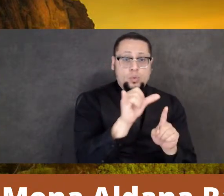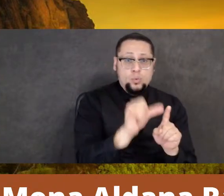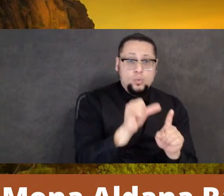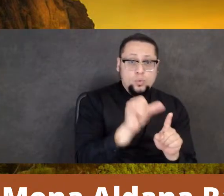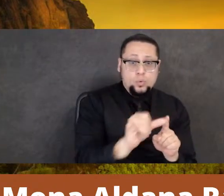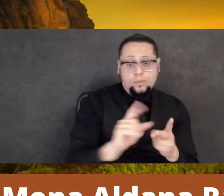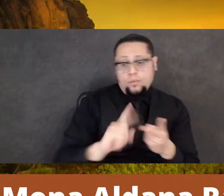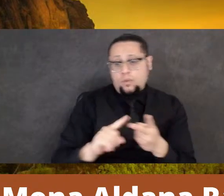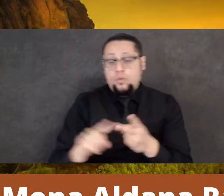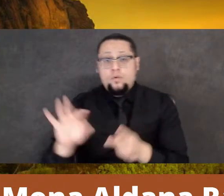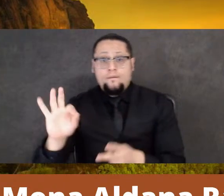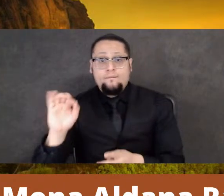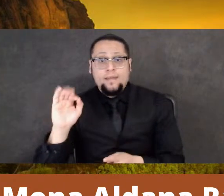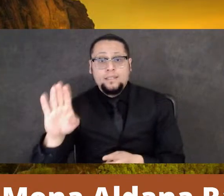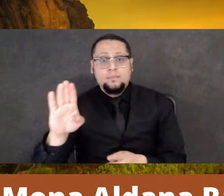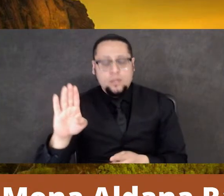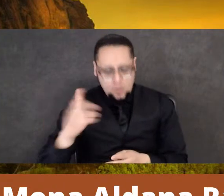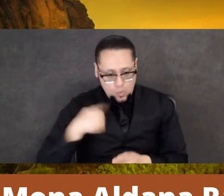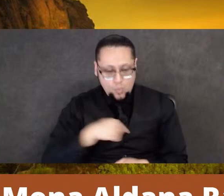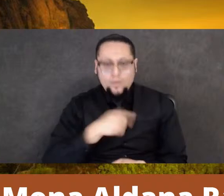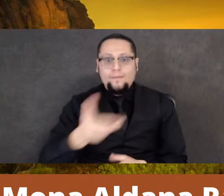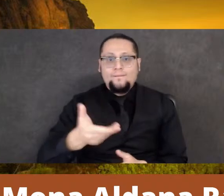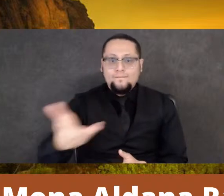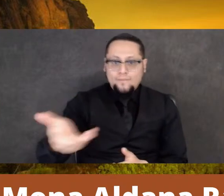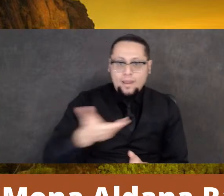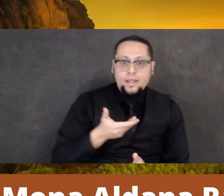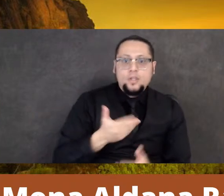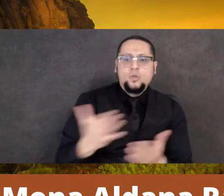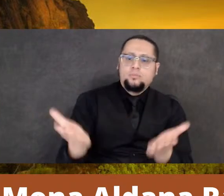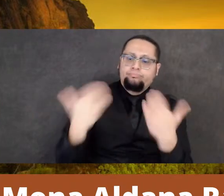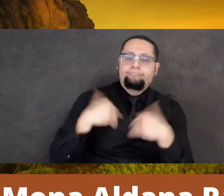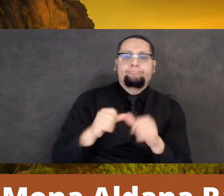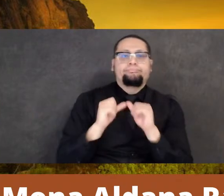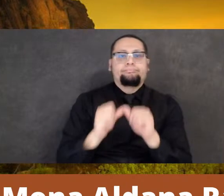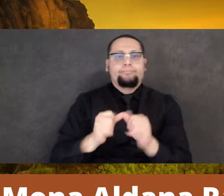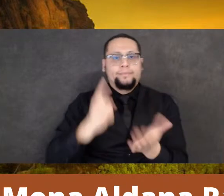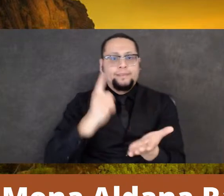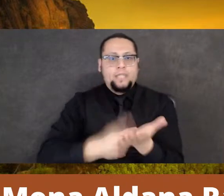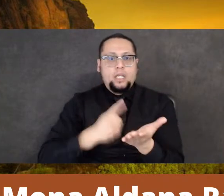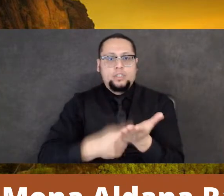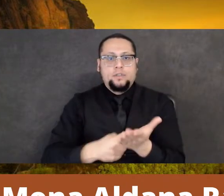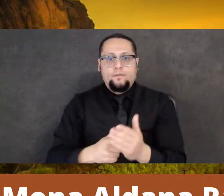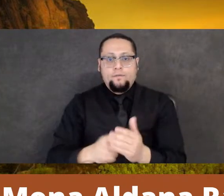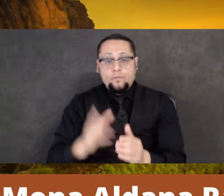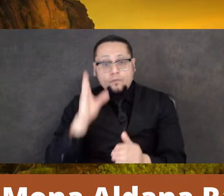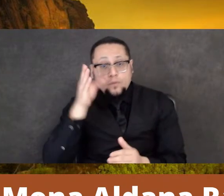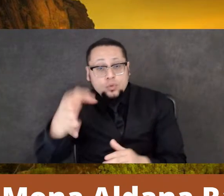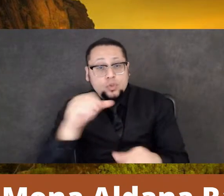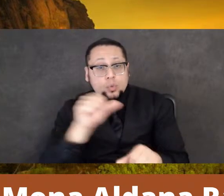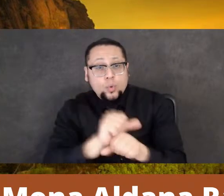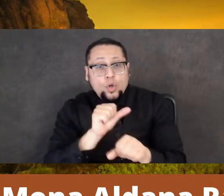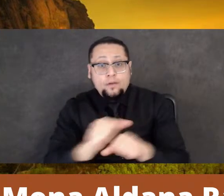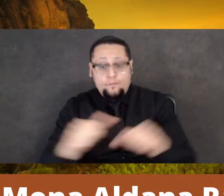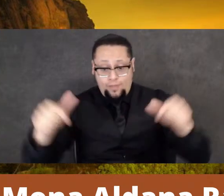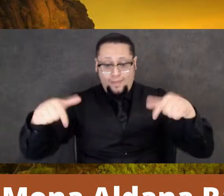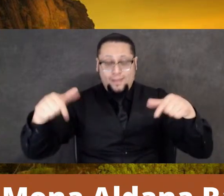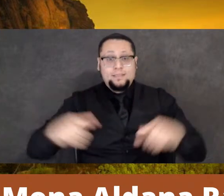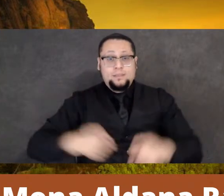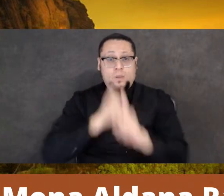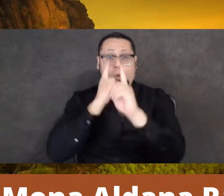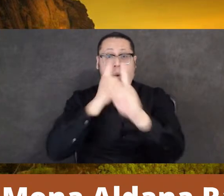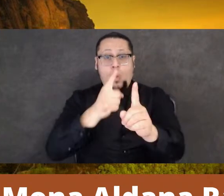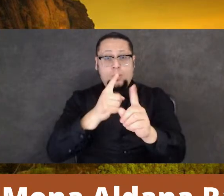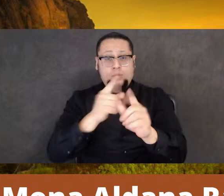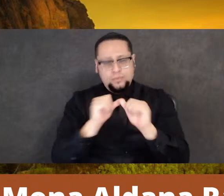and invite you to be part of the continuing conversation for future work, to continue this, to collaborate